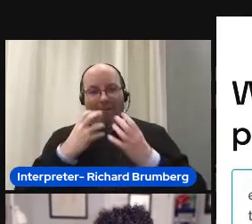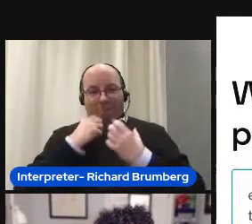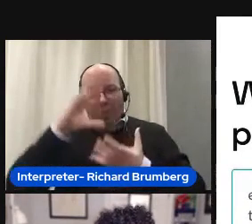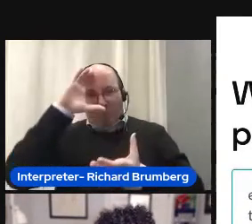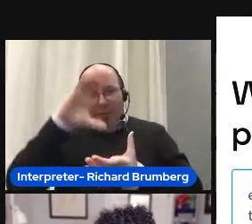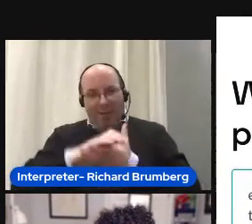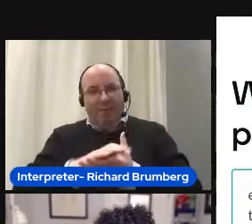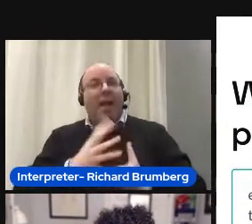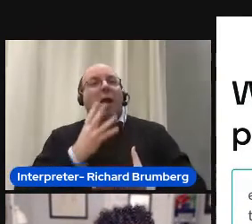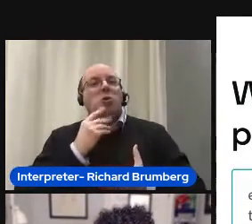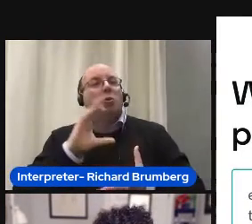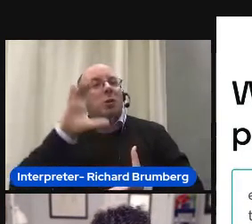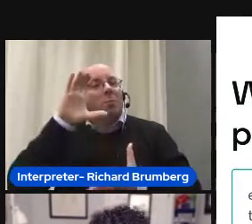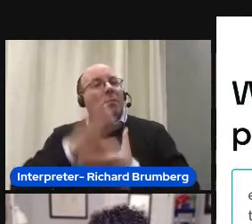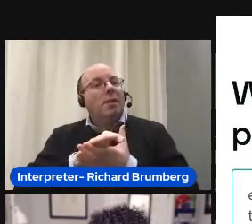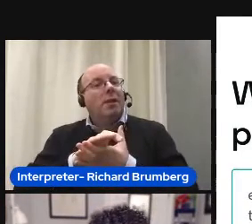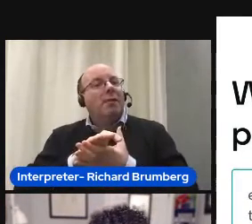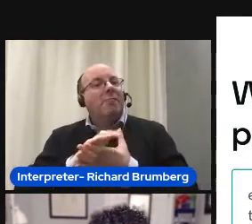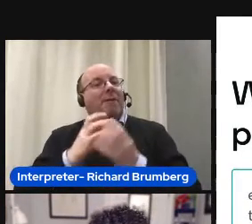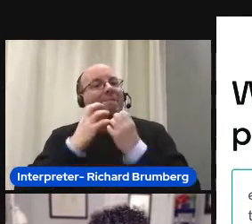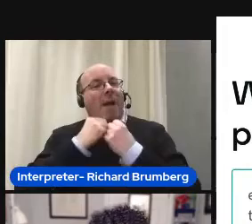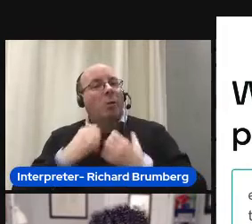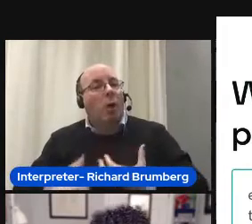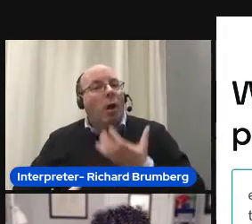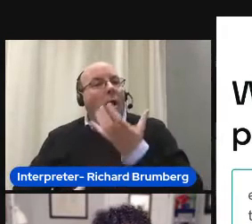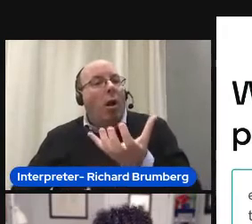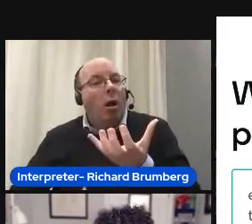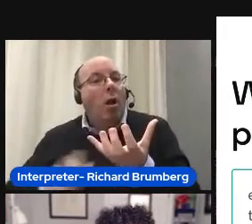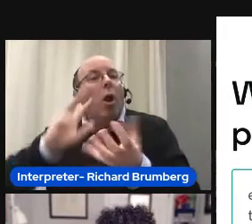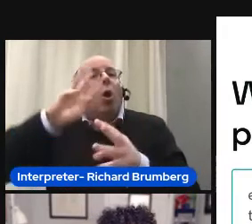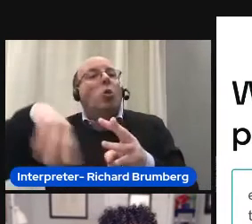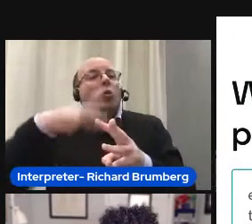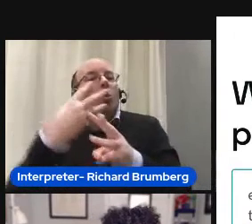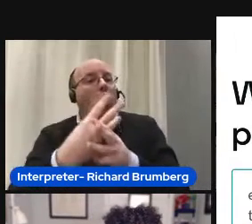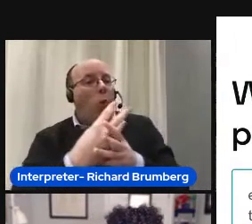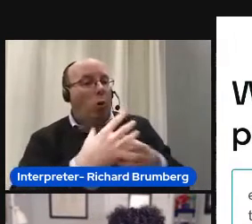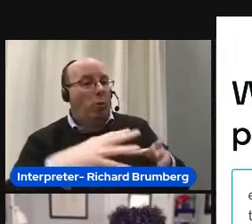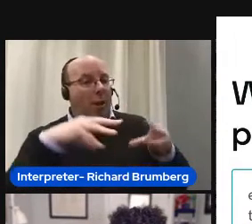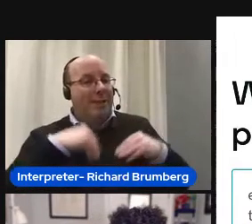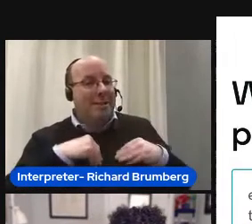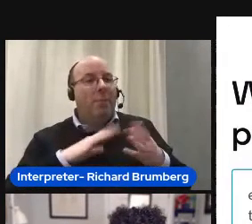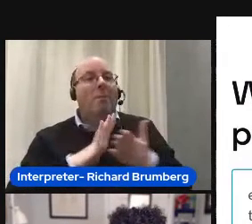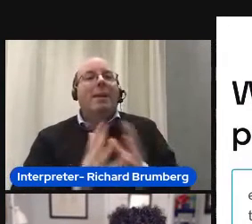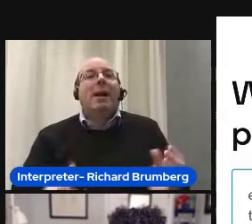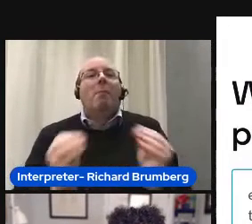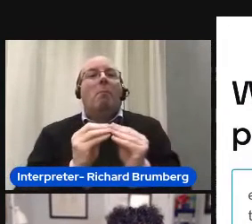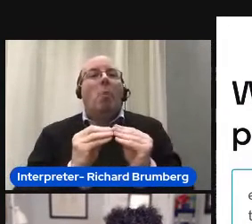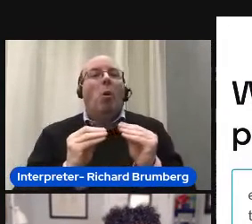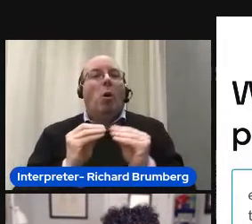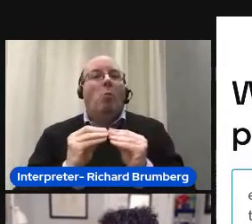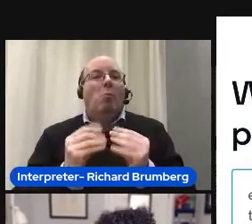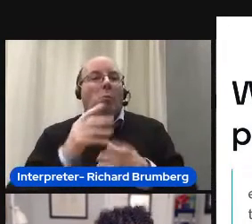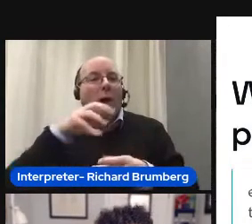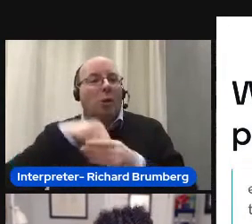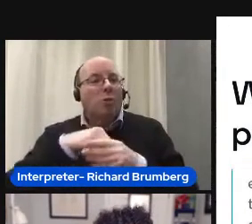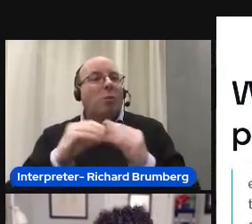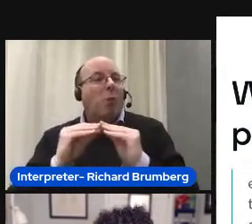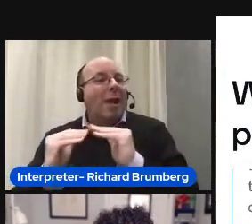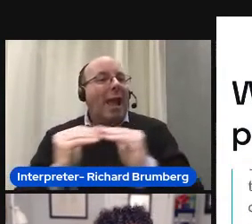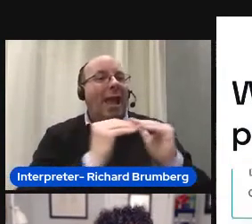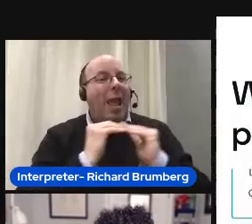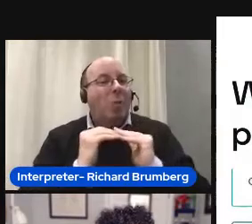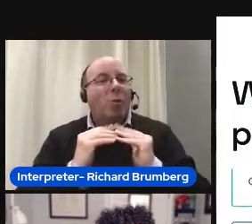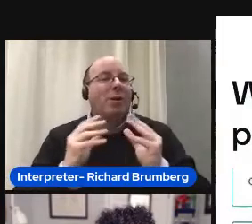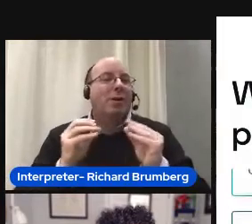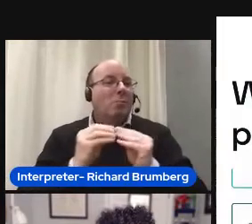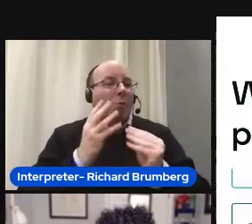our Jewish values so that the world can be more inclusive and that there is equity, that equity is part of Jewish